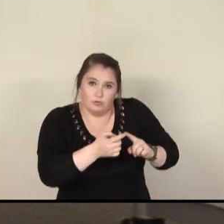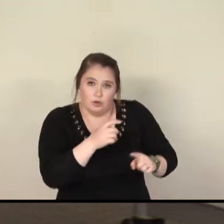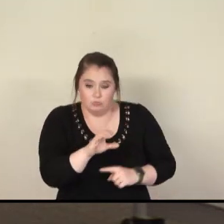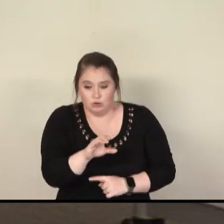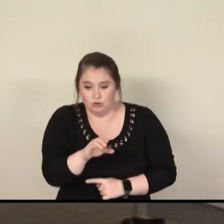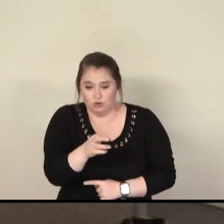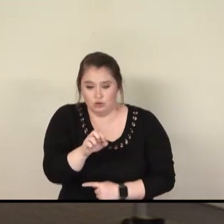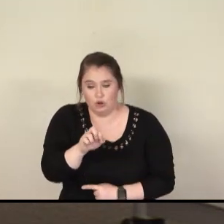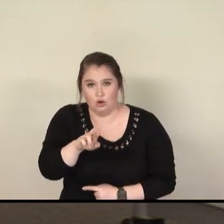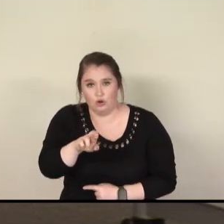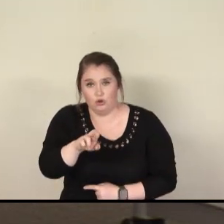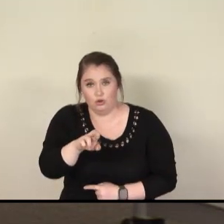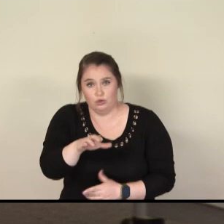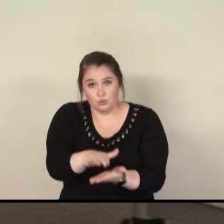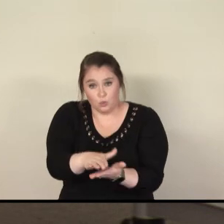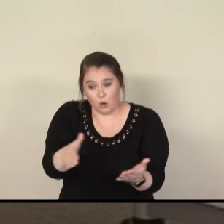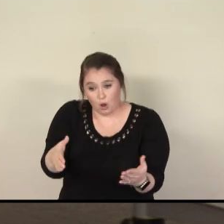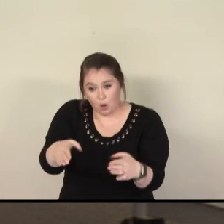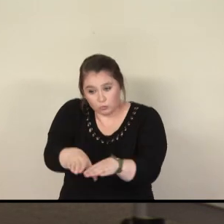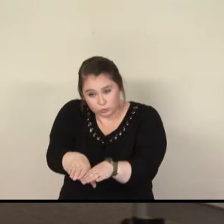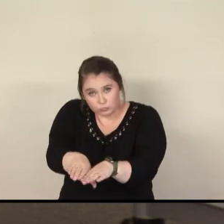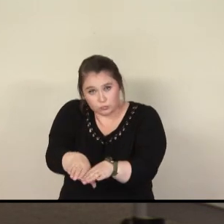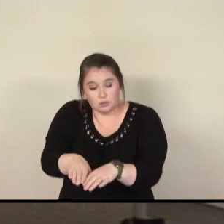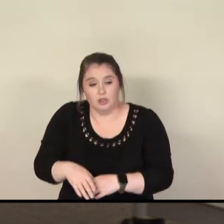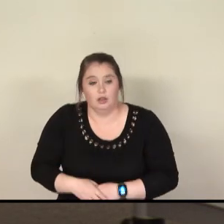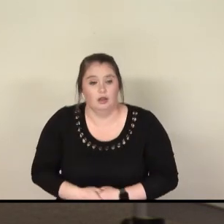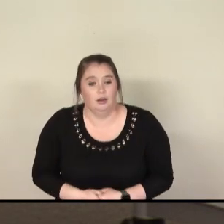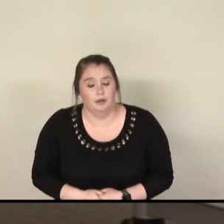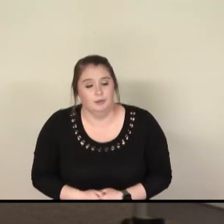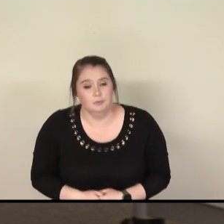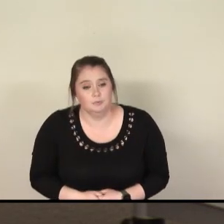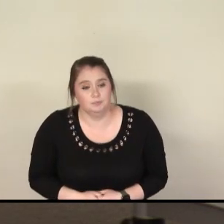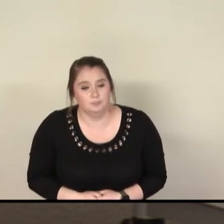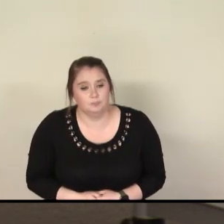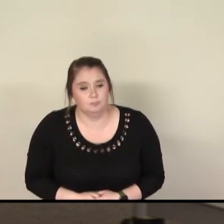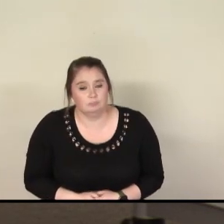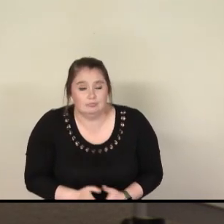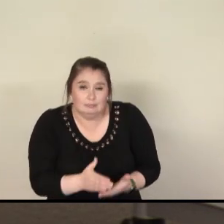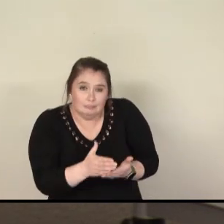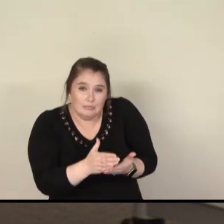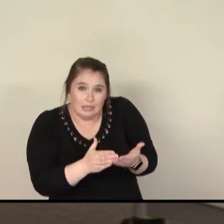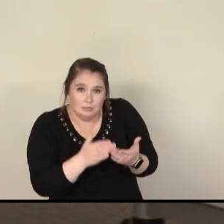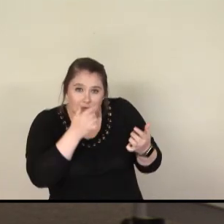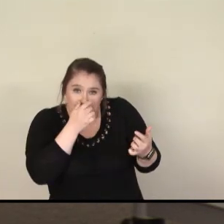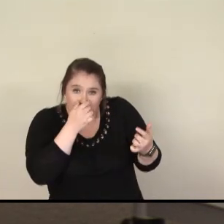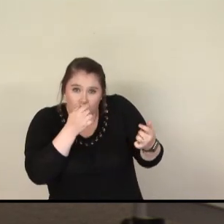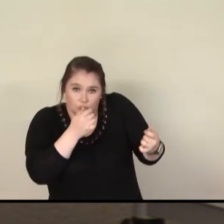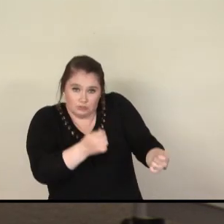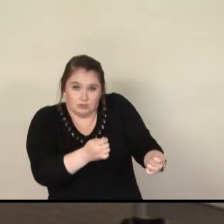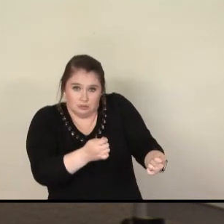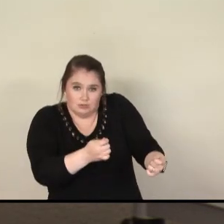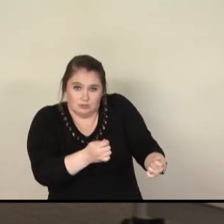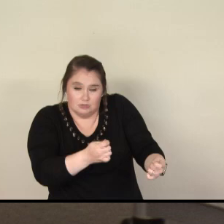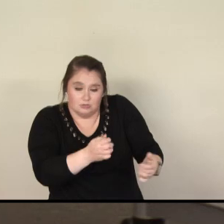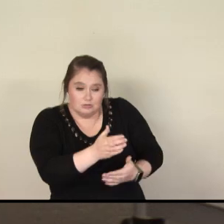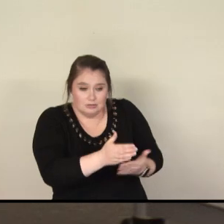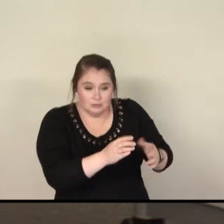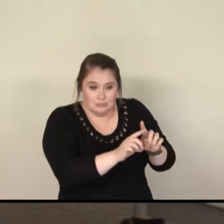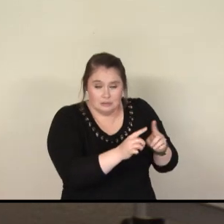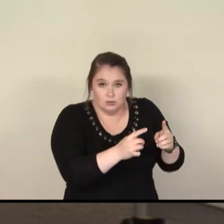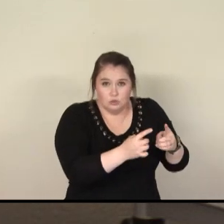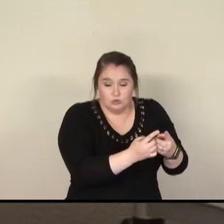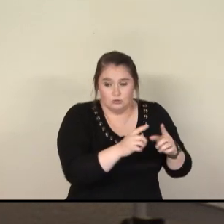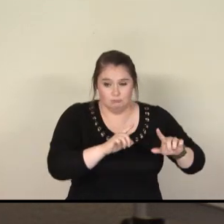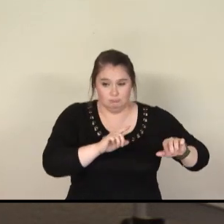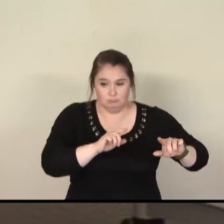school closing, and then there's been some interest, if you will, with some of the districts going